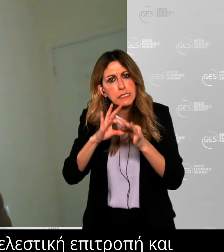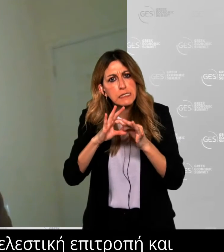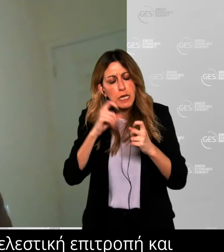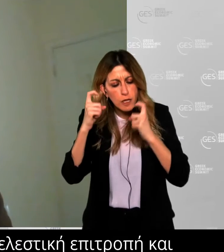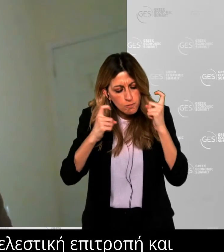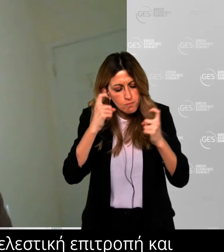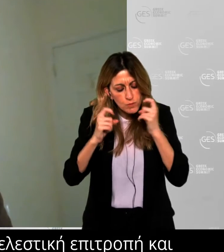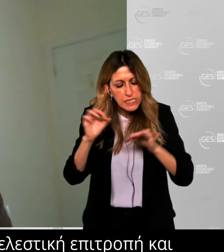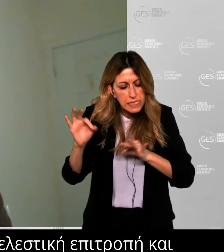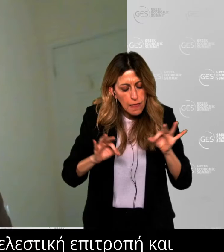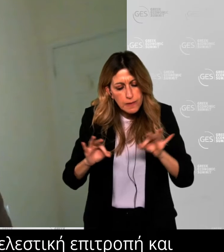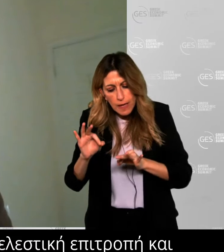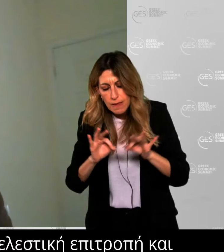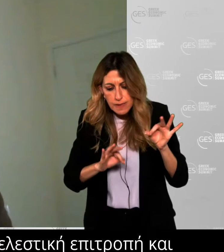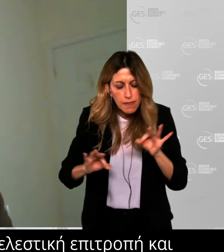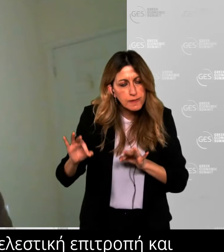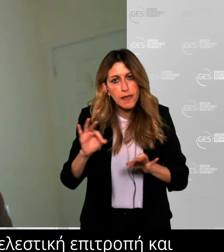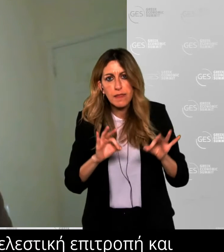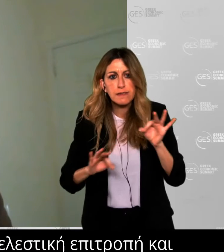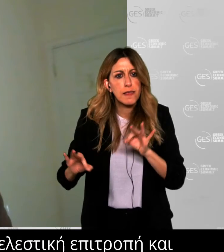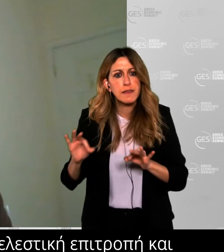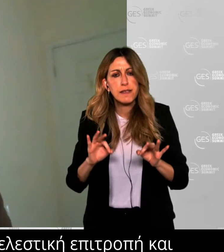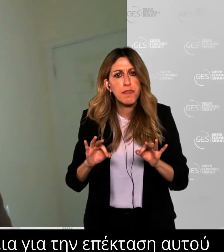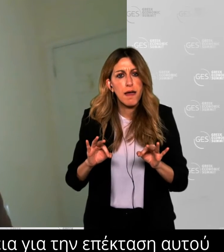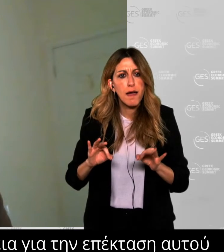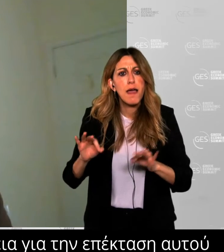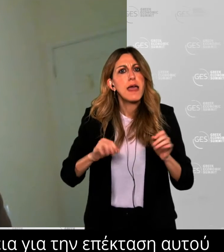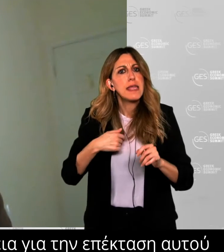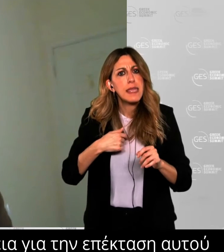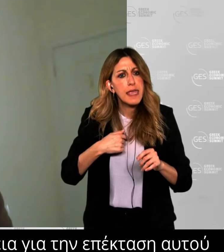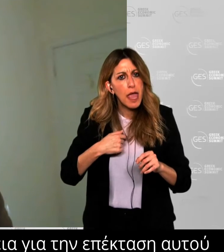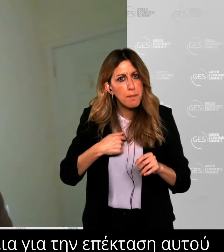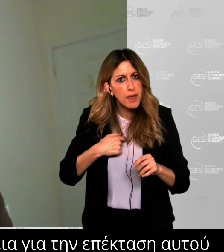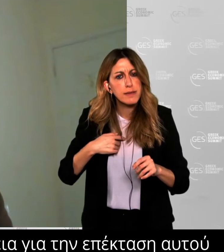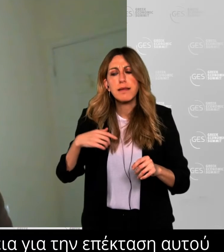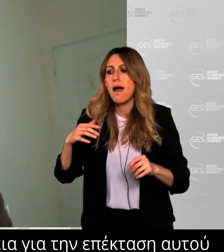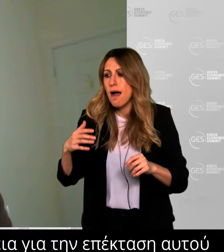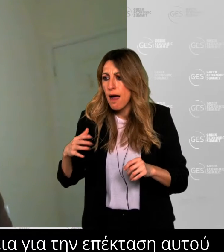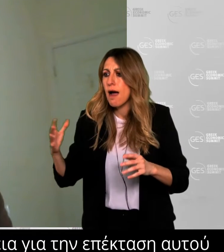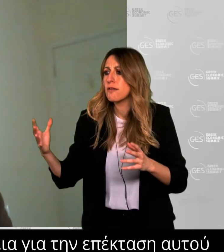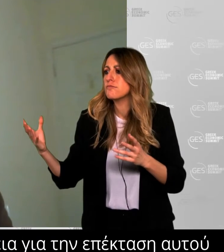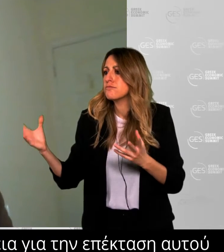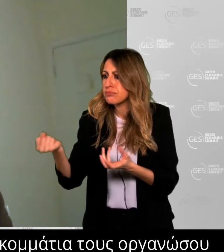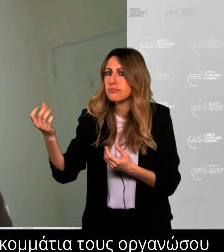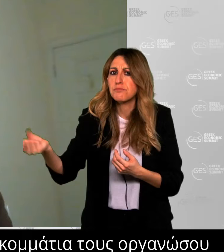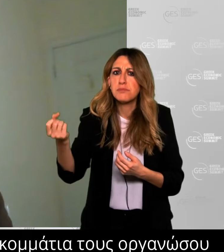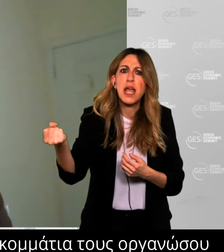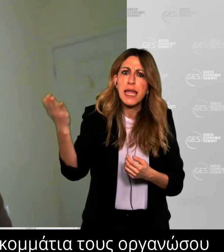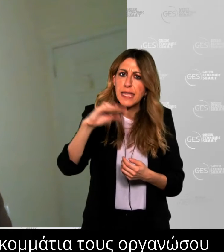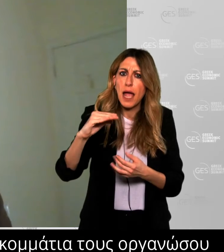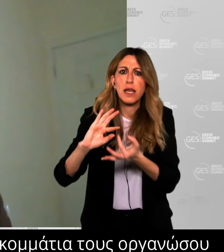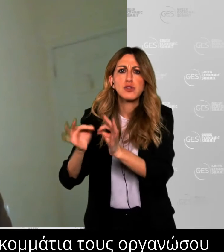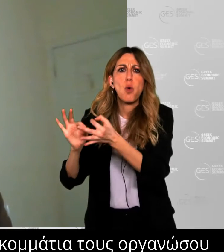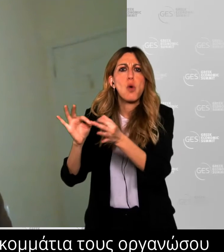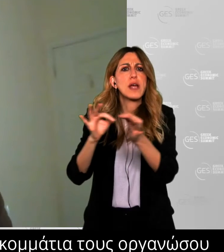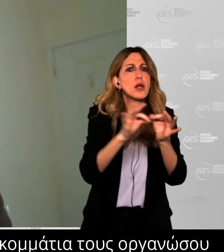of the organization who need to be part of that journey. A lot of this first phase was focused on our corporate bank, but there's a very big role for the consumer bank to play